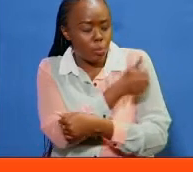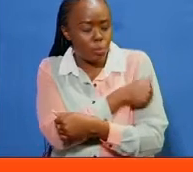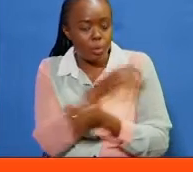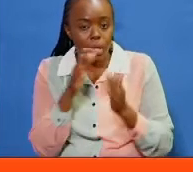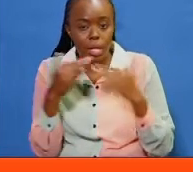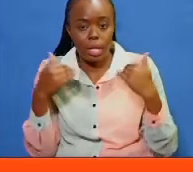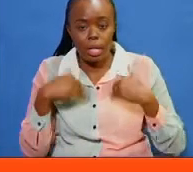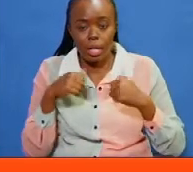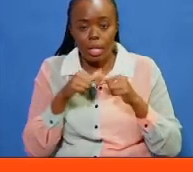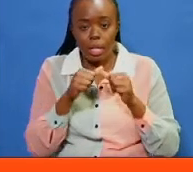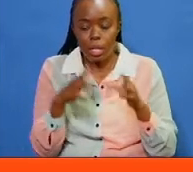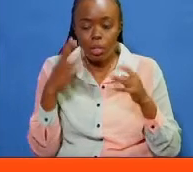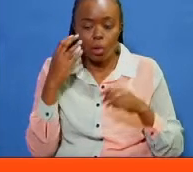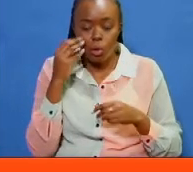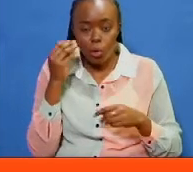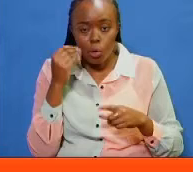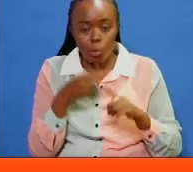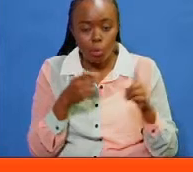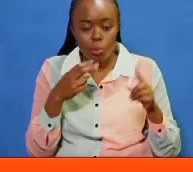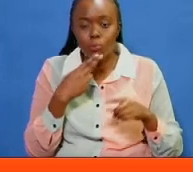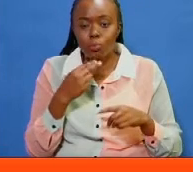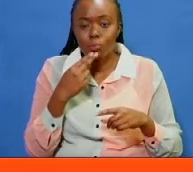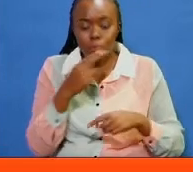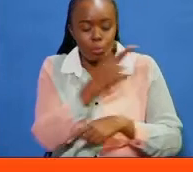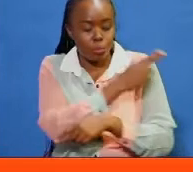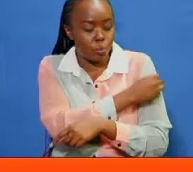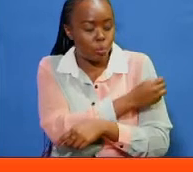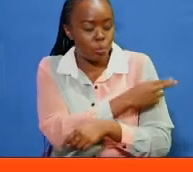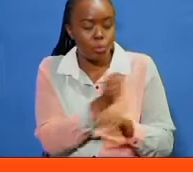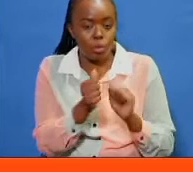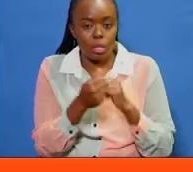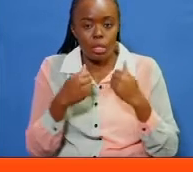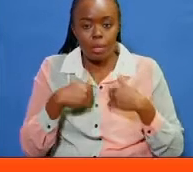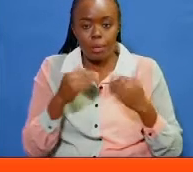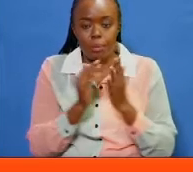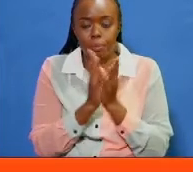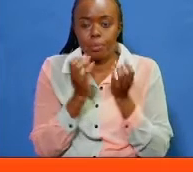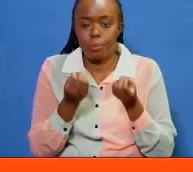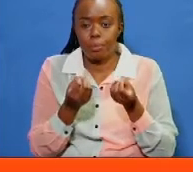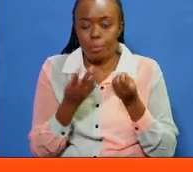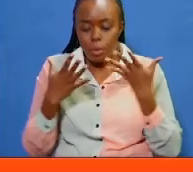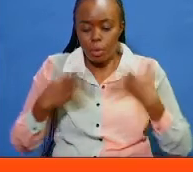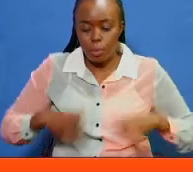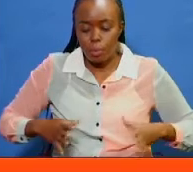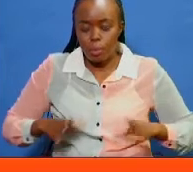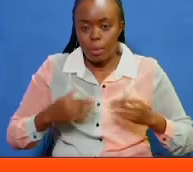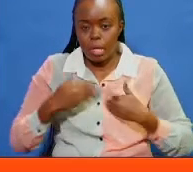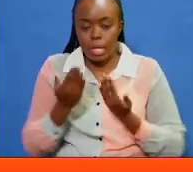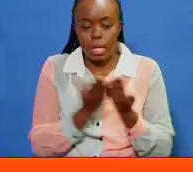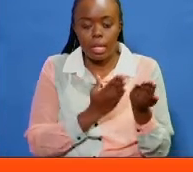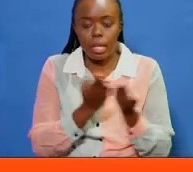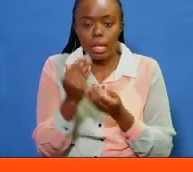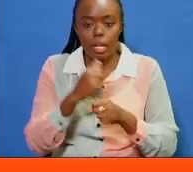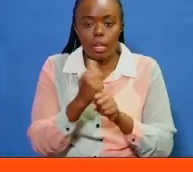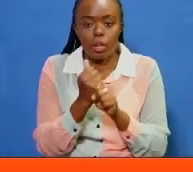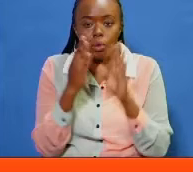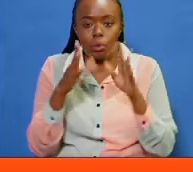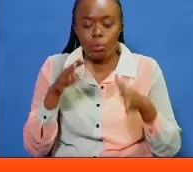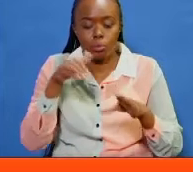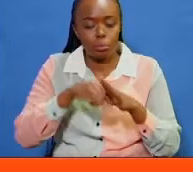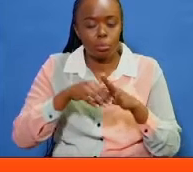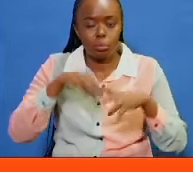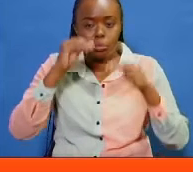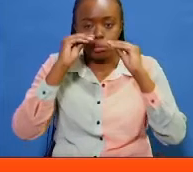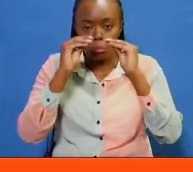to be experienced at Naro County Referral Hospital, with most of the people being public servants consisting of teachers